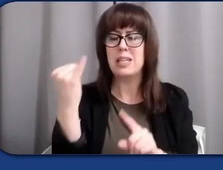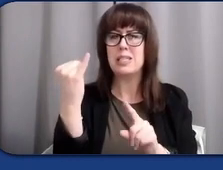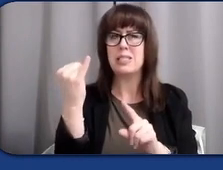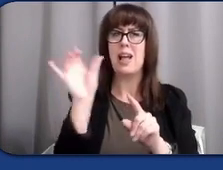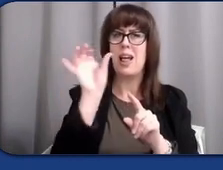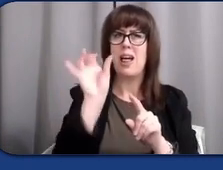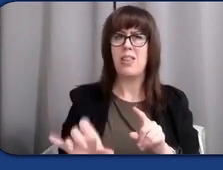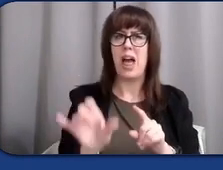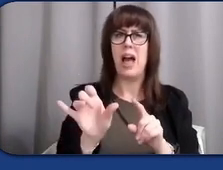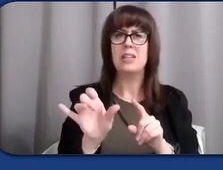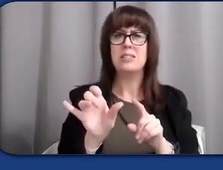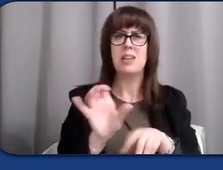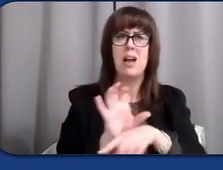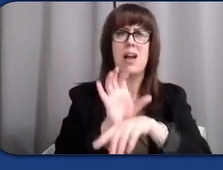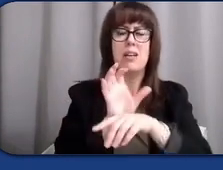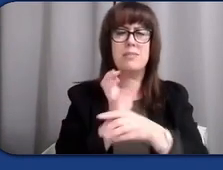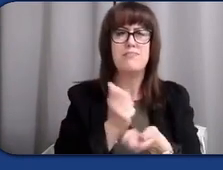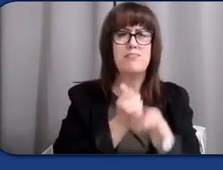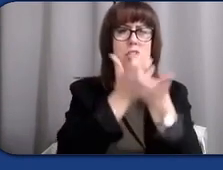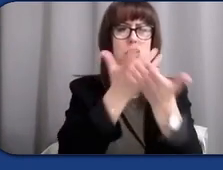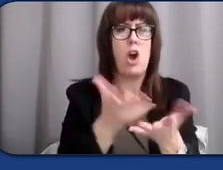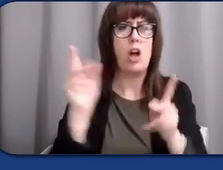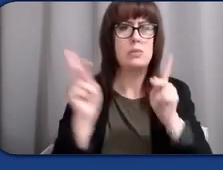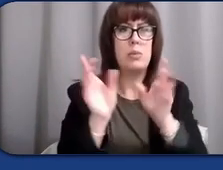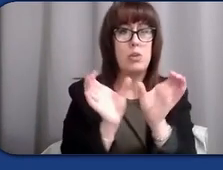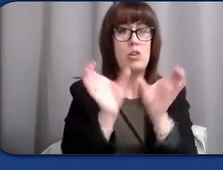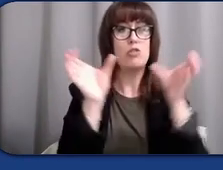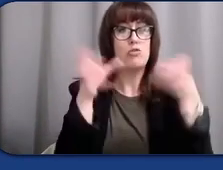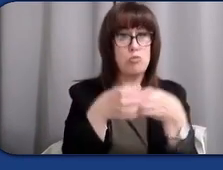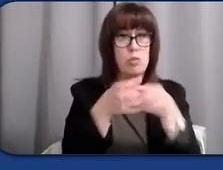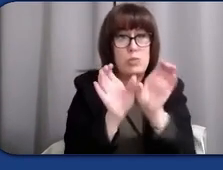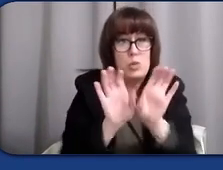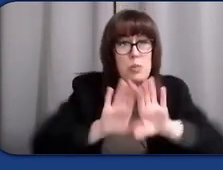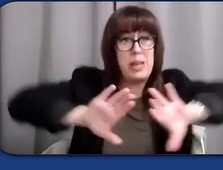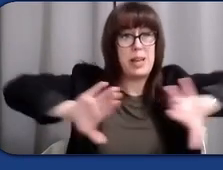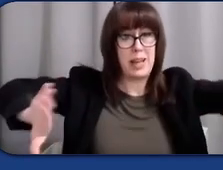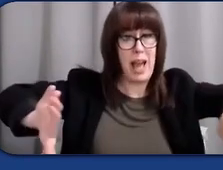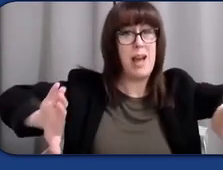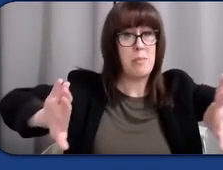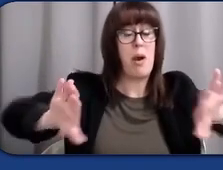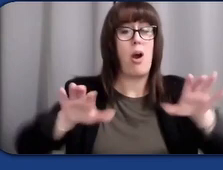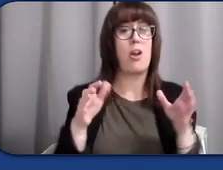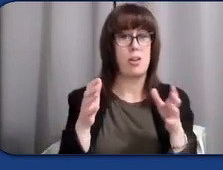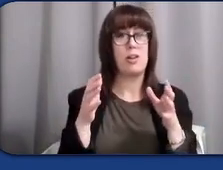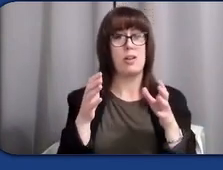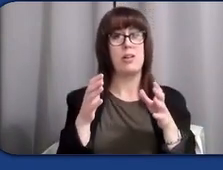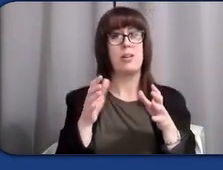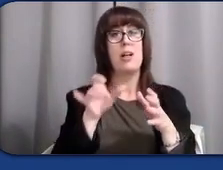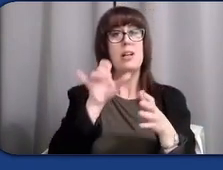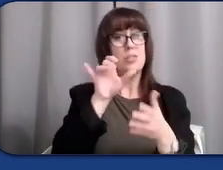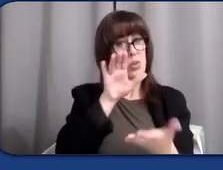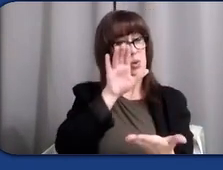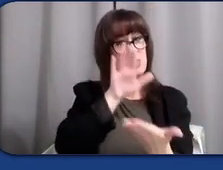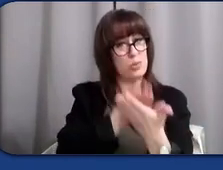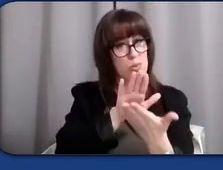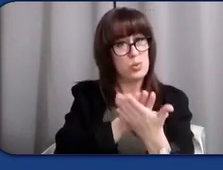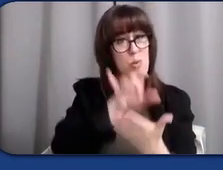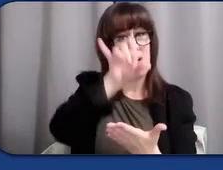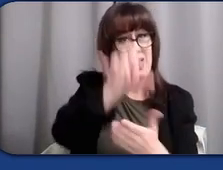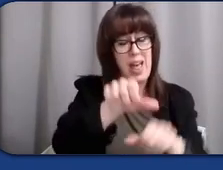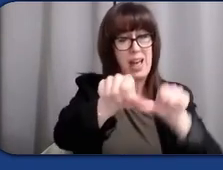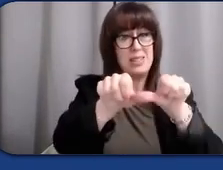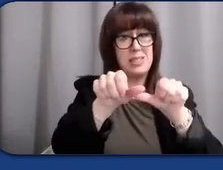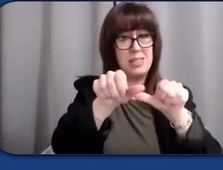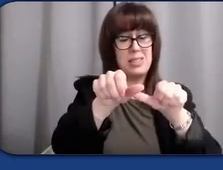apart. And so in that setup of an education system, maybe like in a school setup, people build that